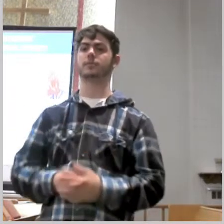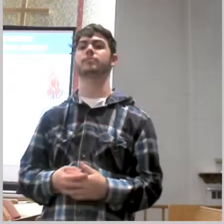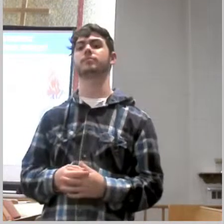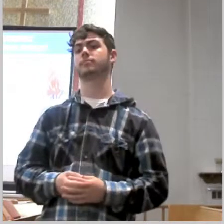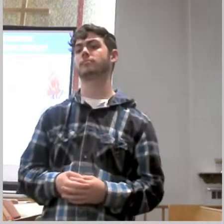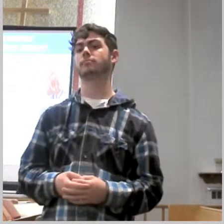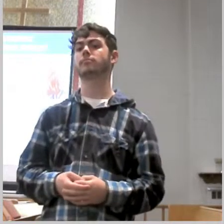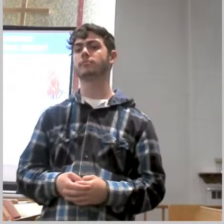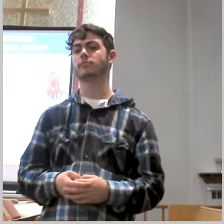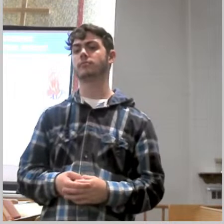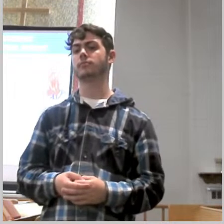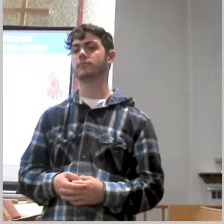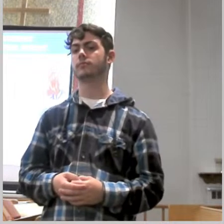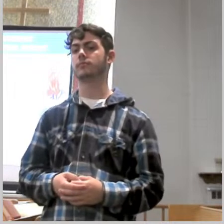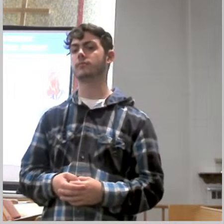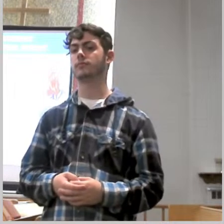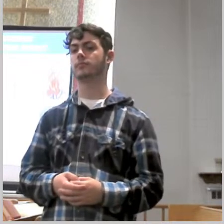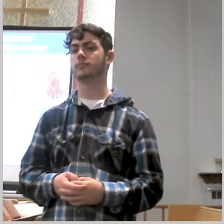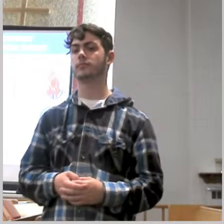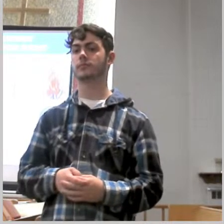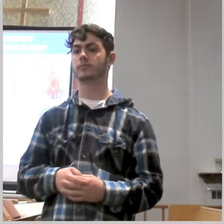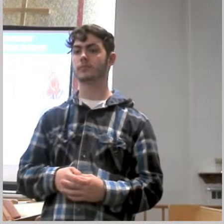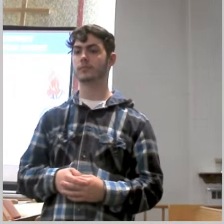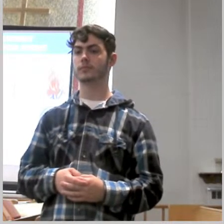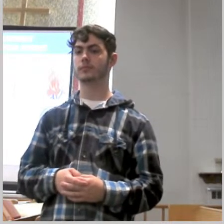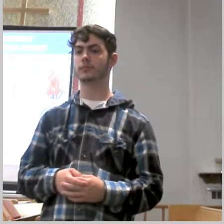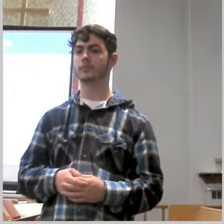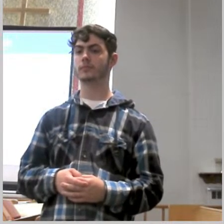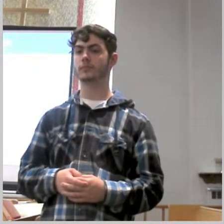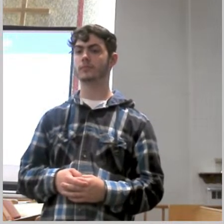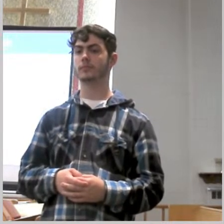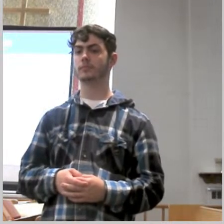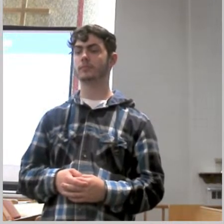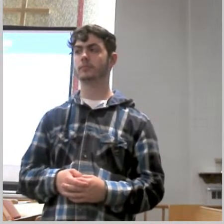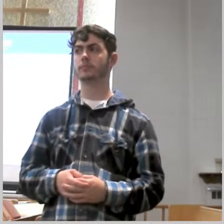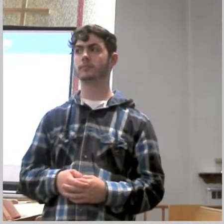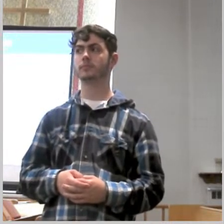services. And that will be on November 18th.